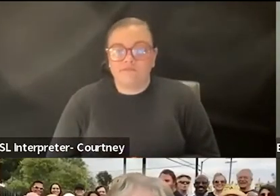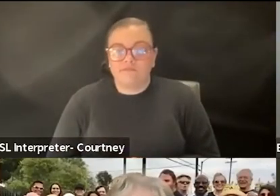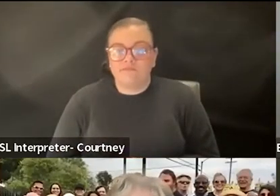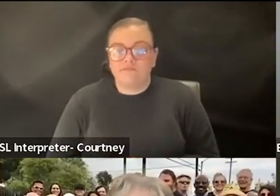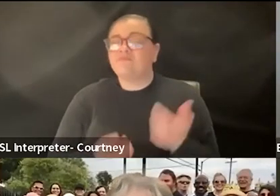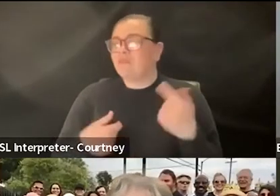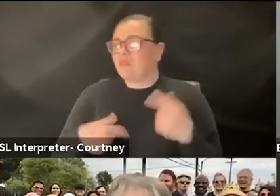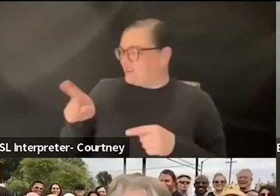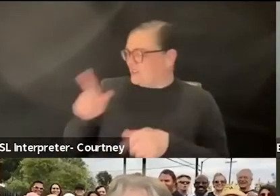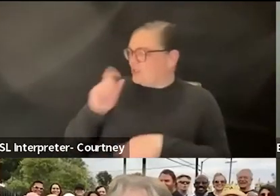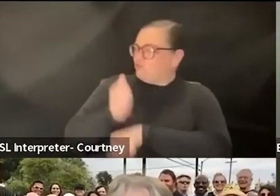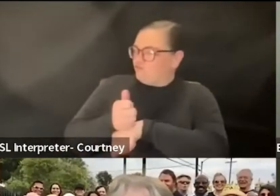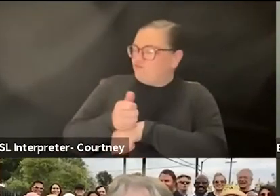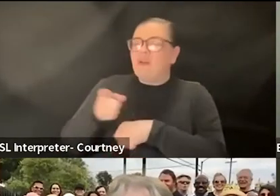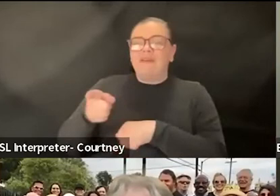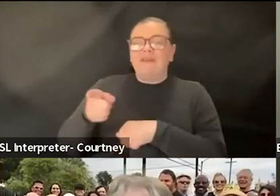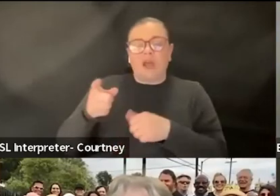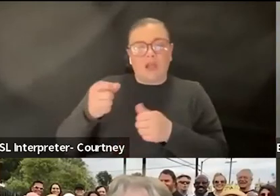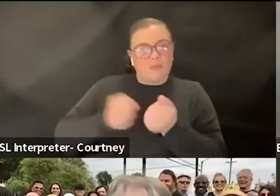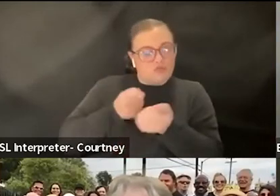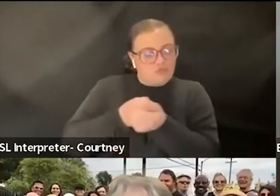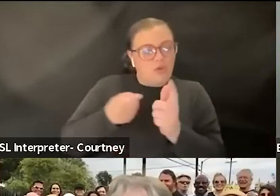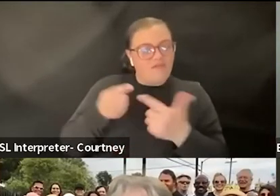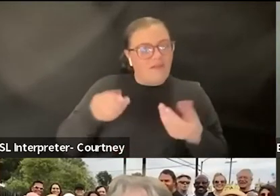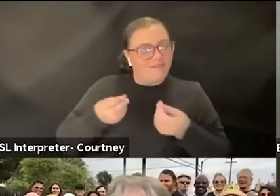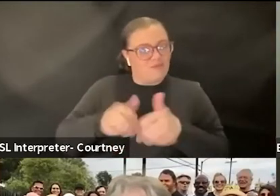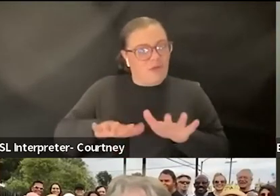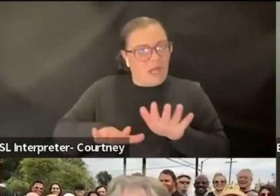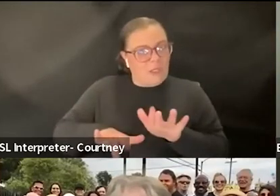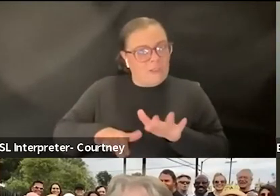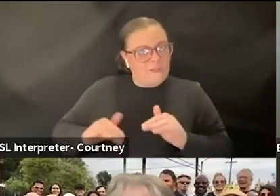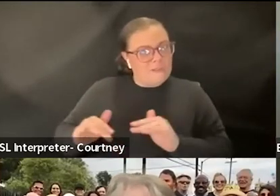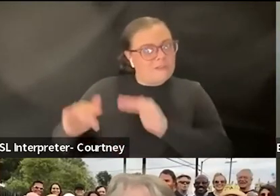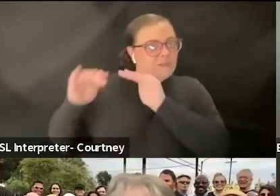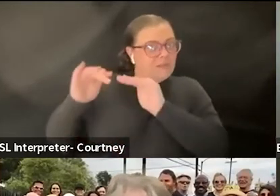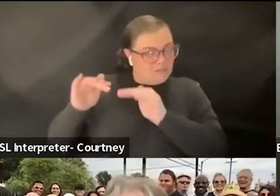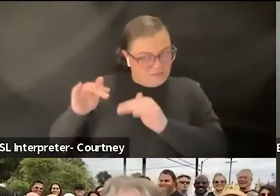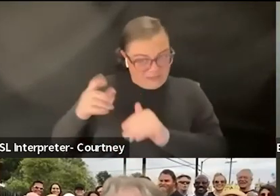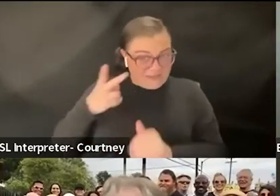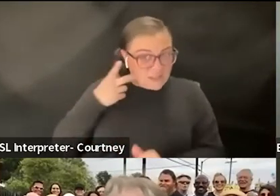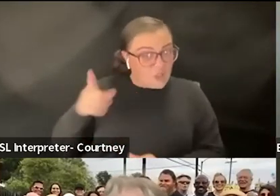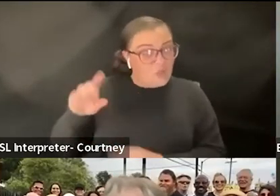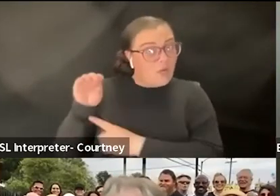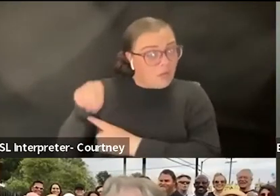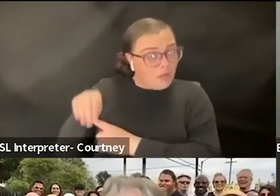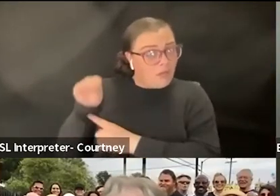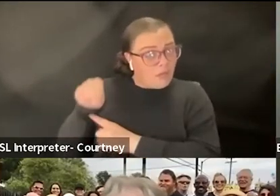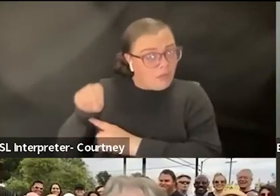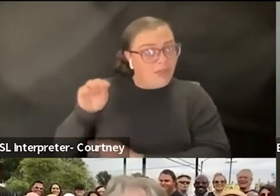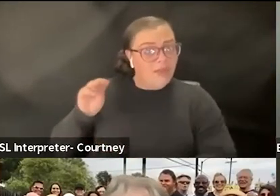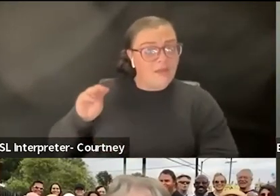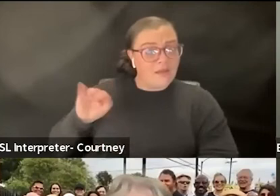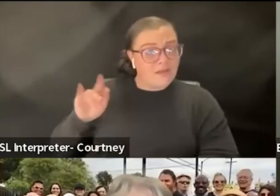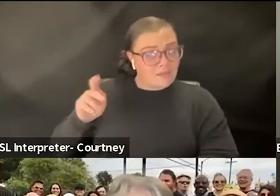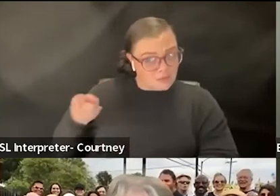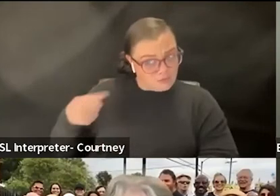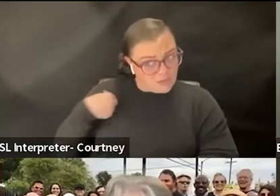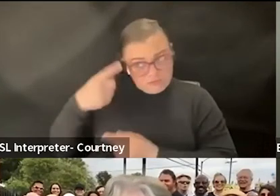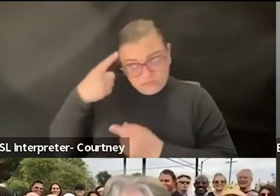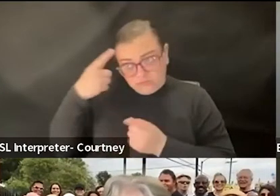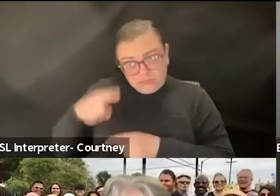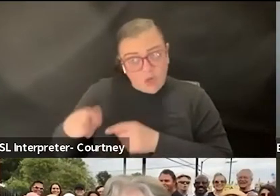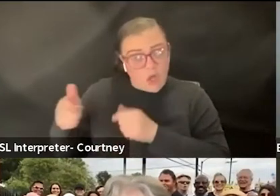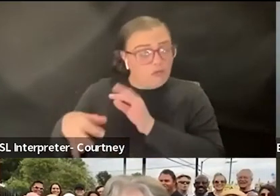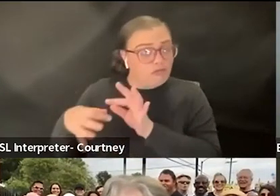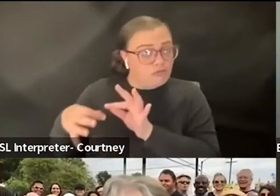nodding. Does that match your experience? I'm curious your thoughts. Yeah, I agree. Ellen and I have been and working closely in the